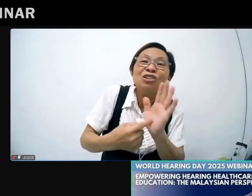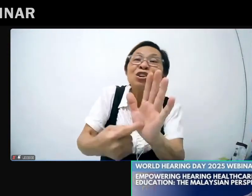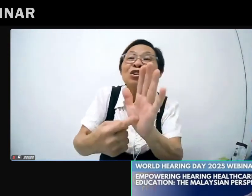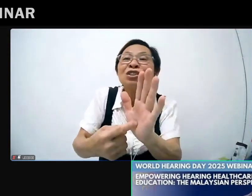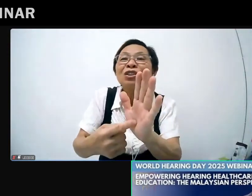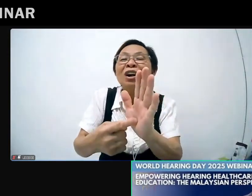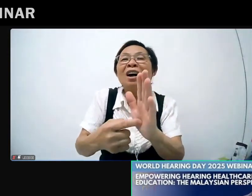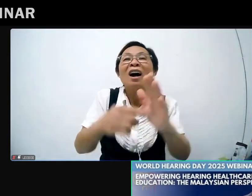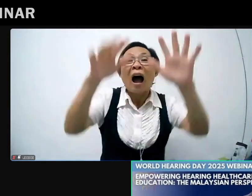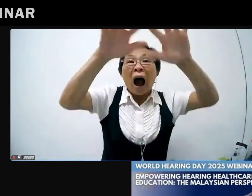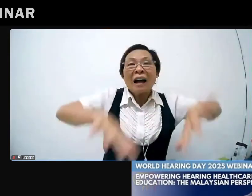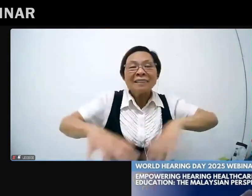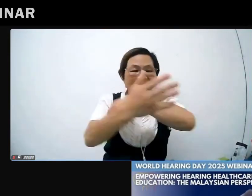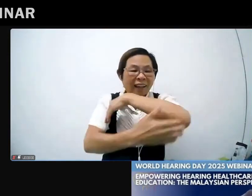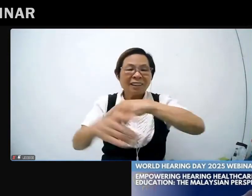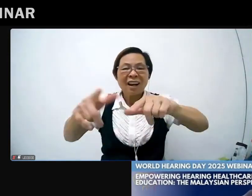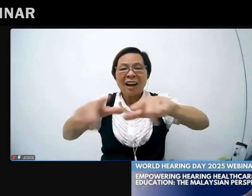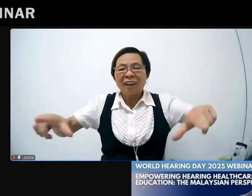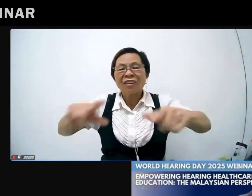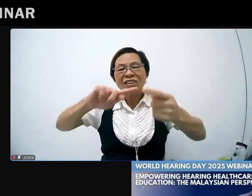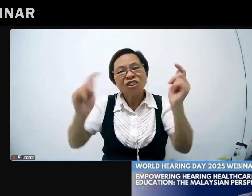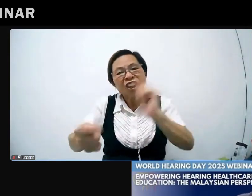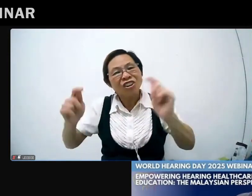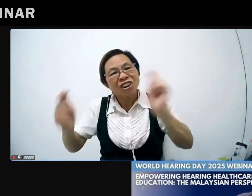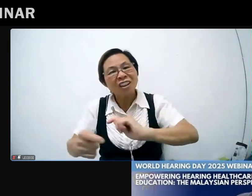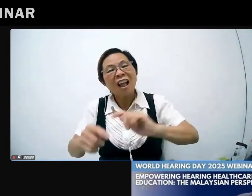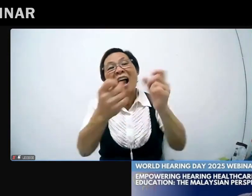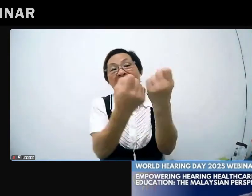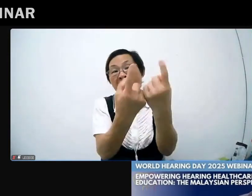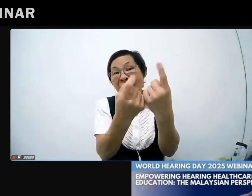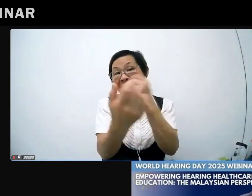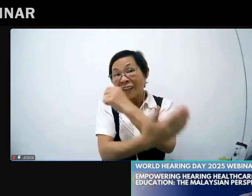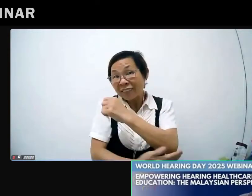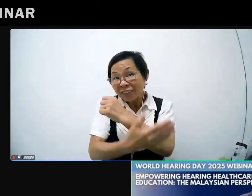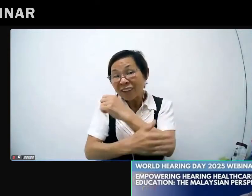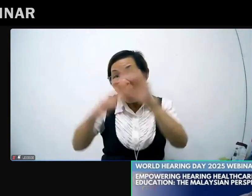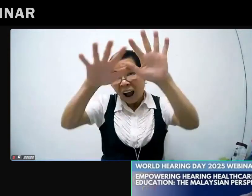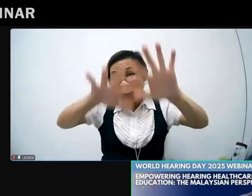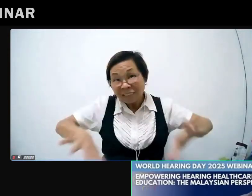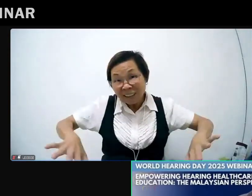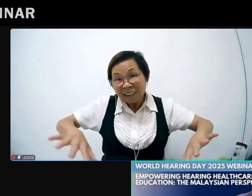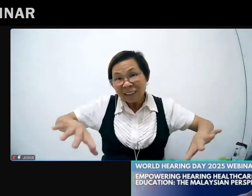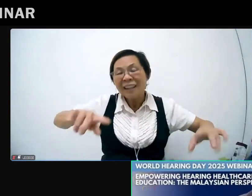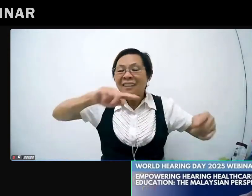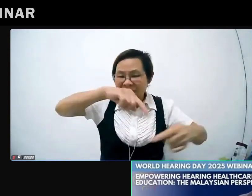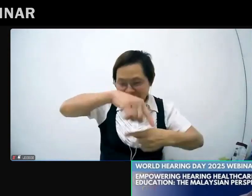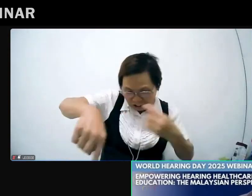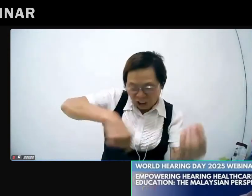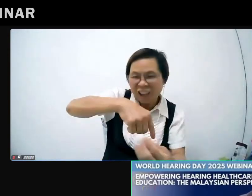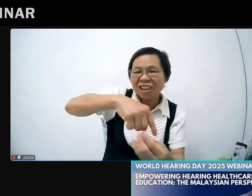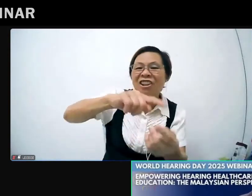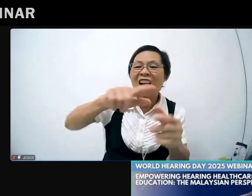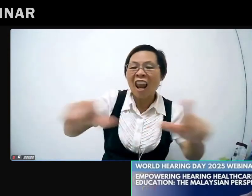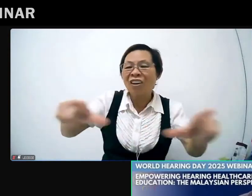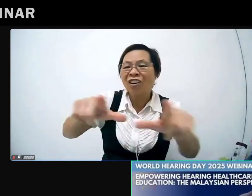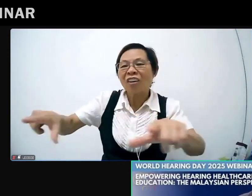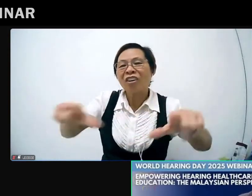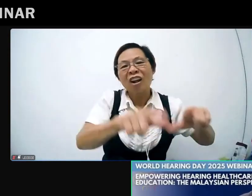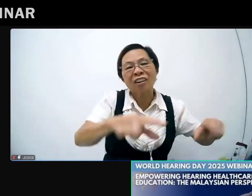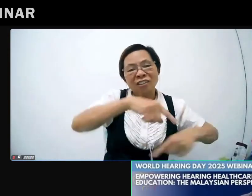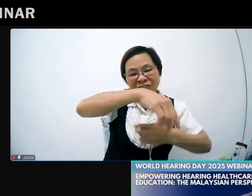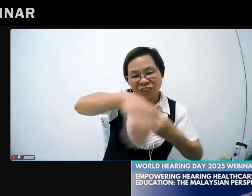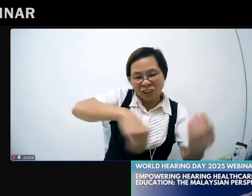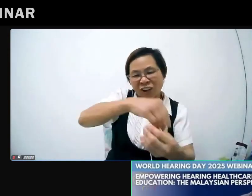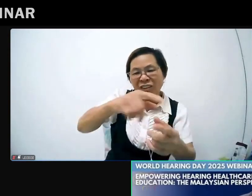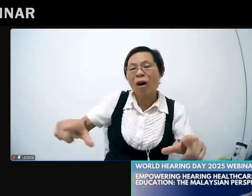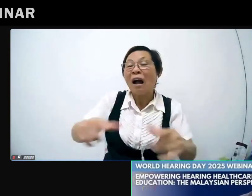languages. oh, 11, if I'm not mistaken, countries. So that is what we plan, our immediate plan with SEAMEO